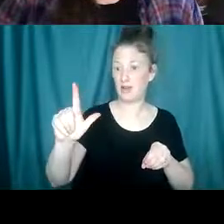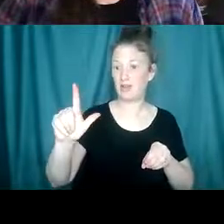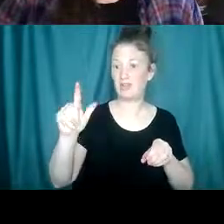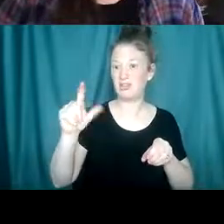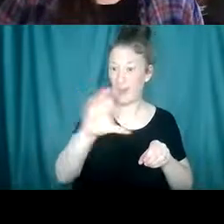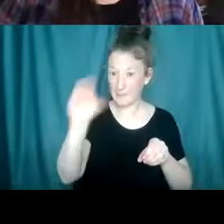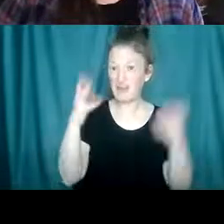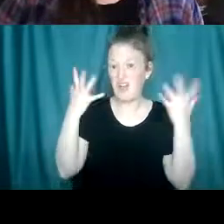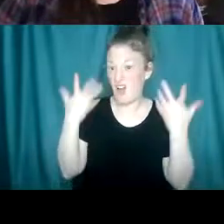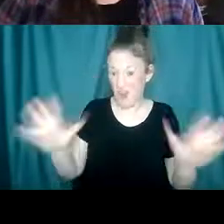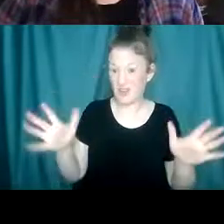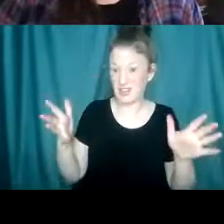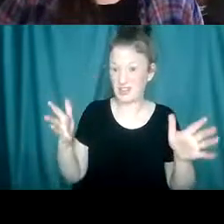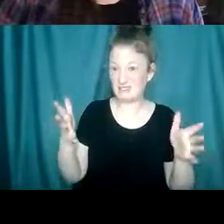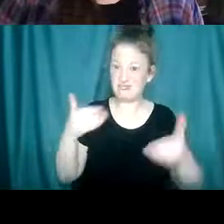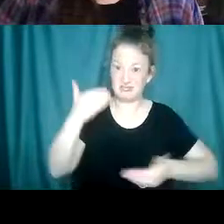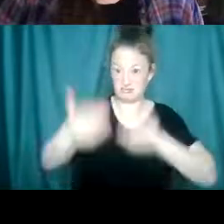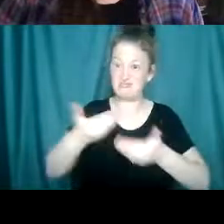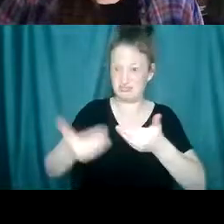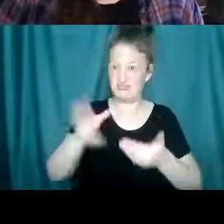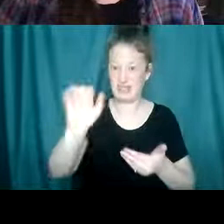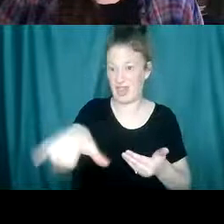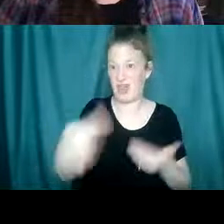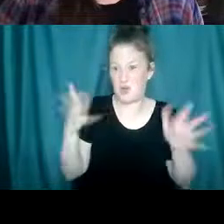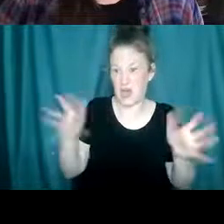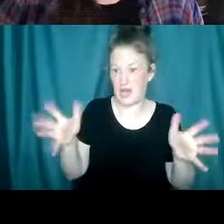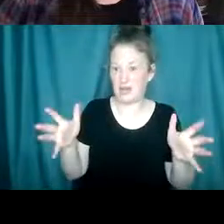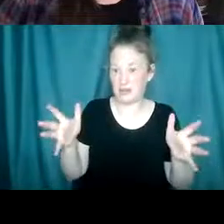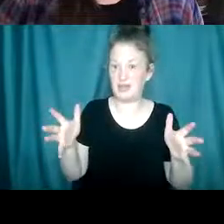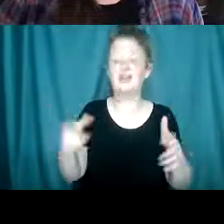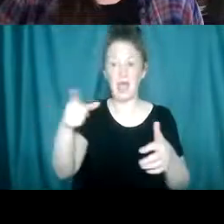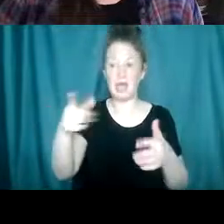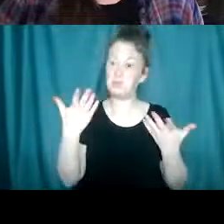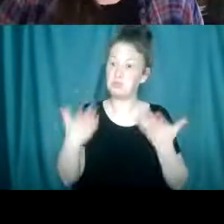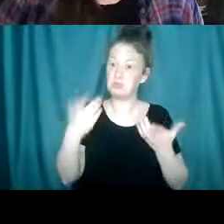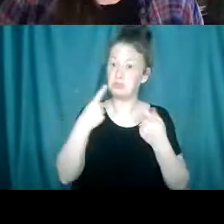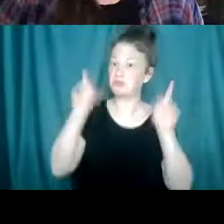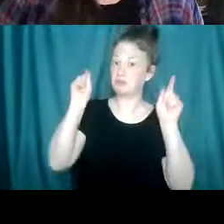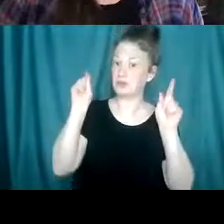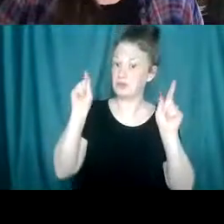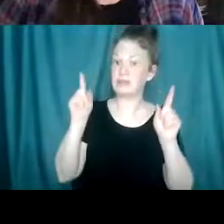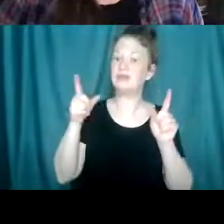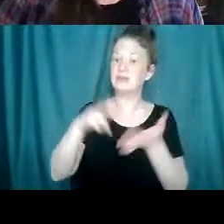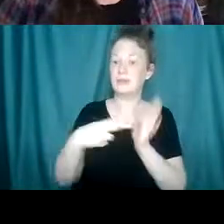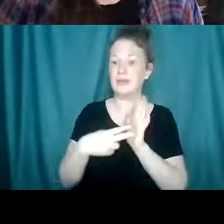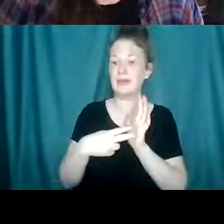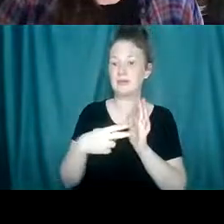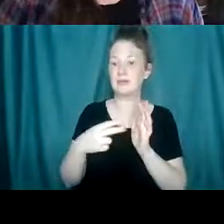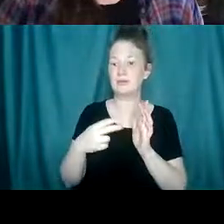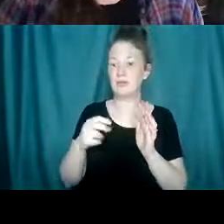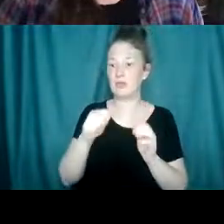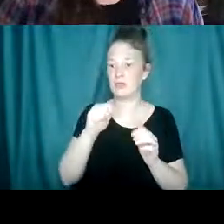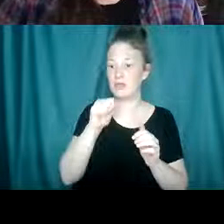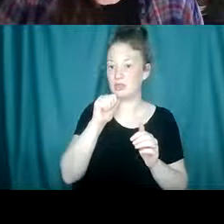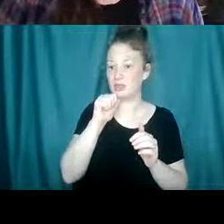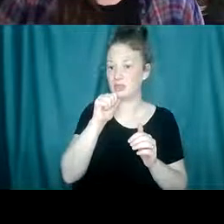does. And they can do it rather effectively, and which means they will make a profit in